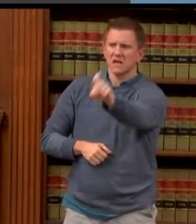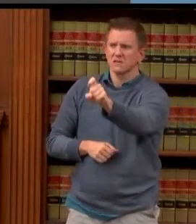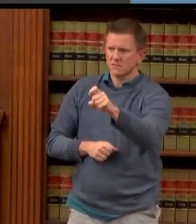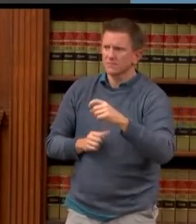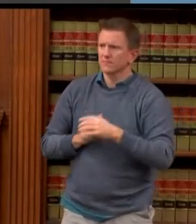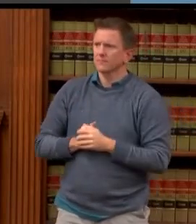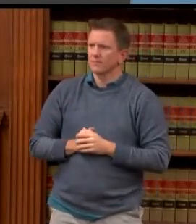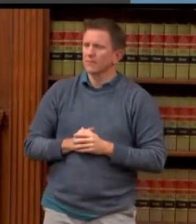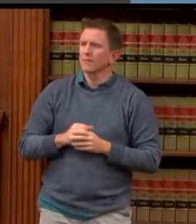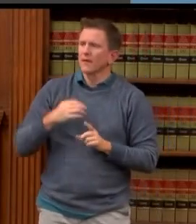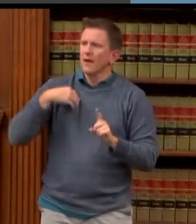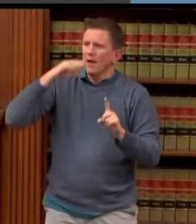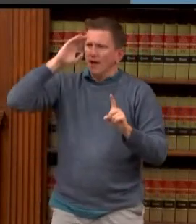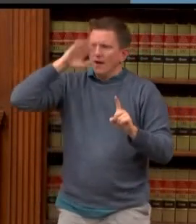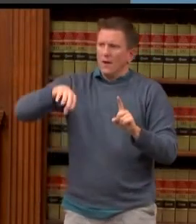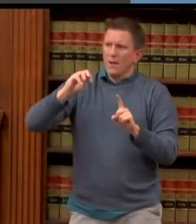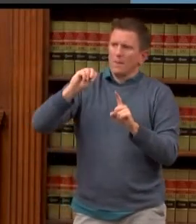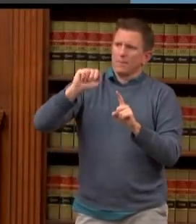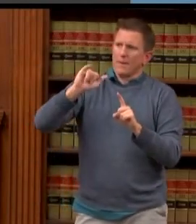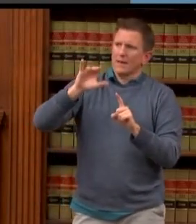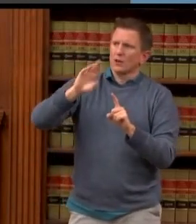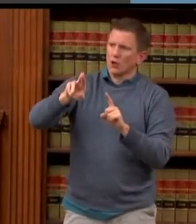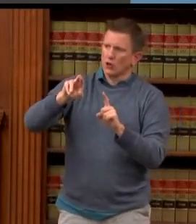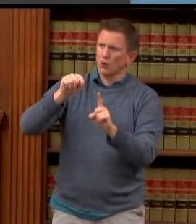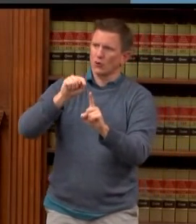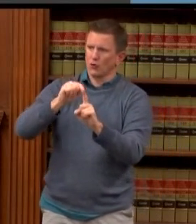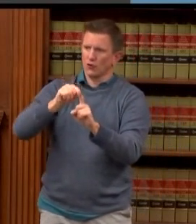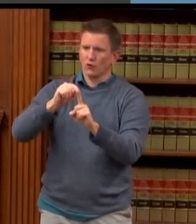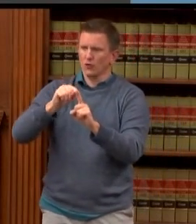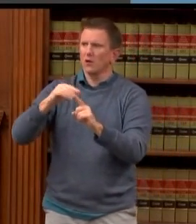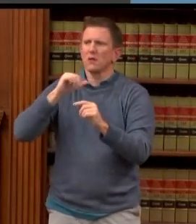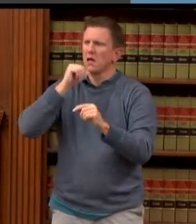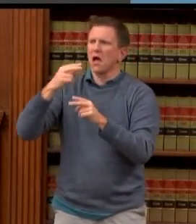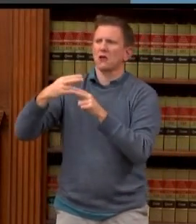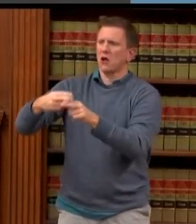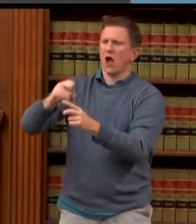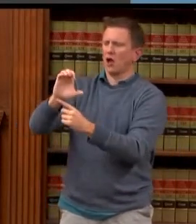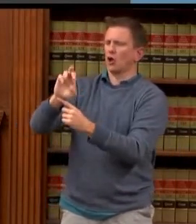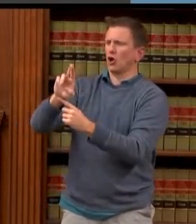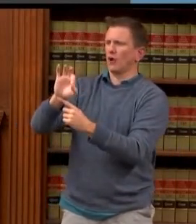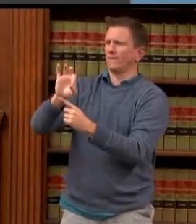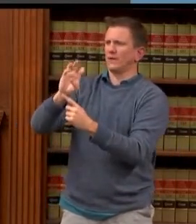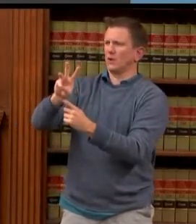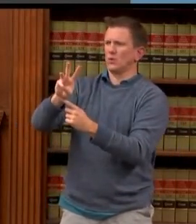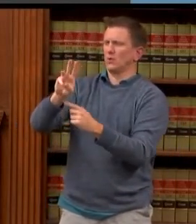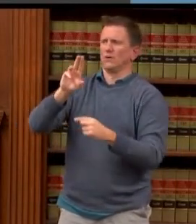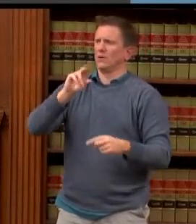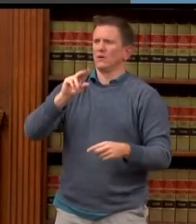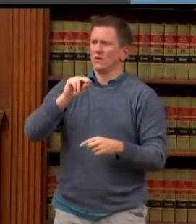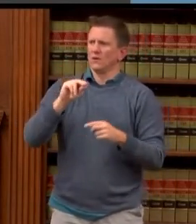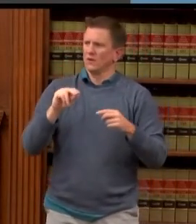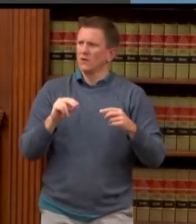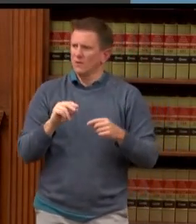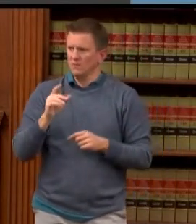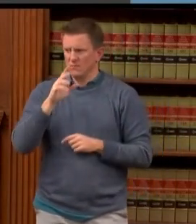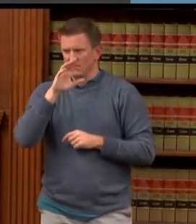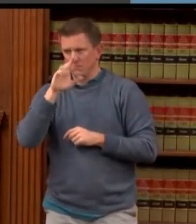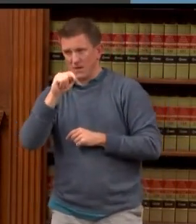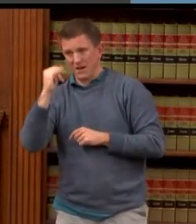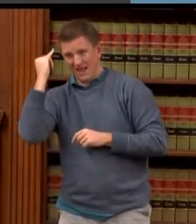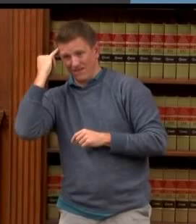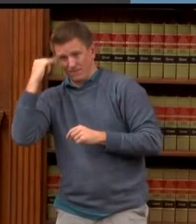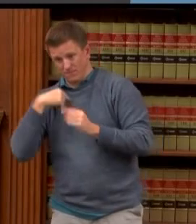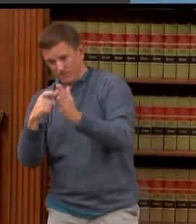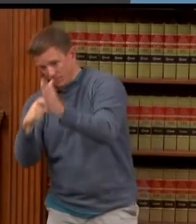to be home by 10 o'clock, they automatically associate it with a curfew. Is it a curfew? We